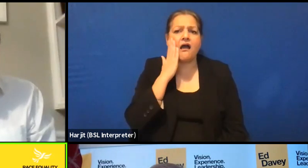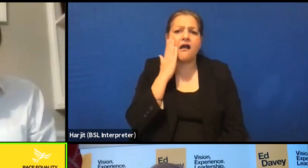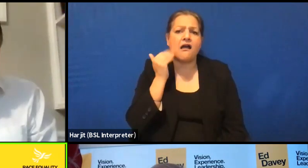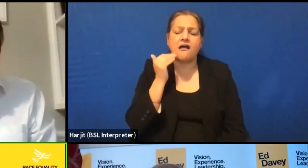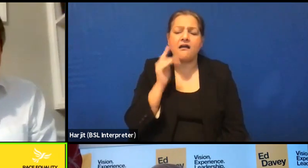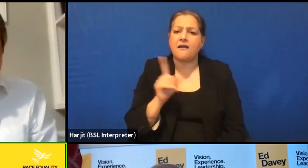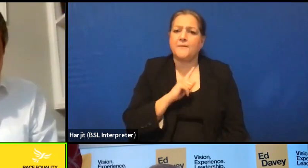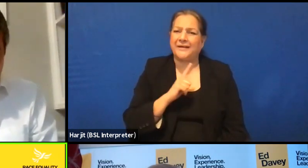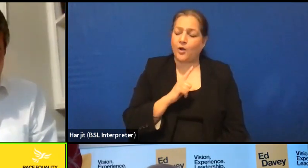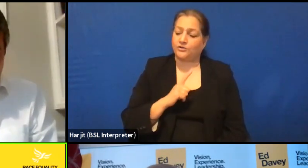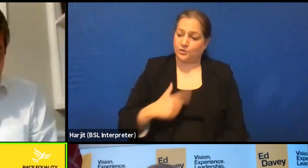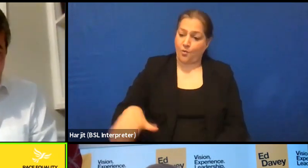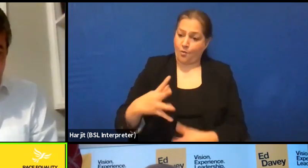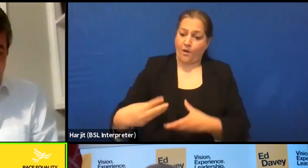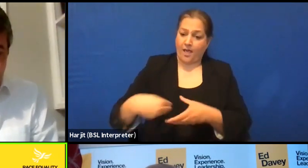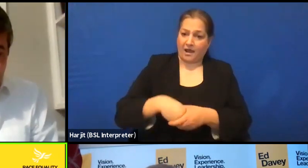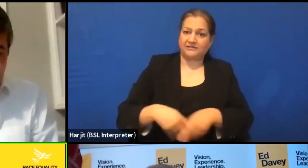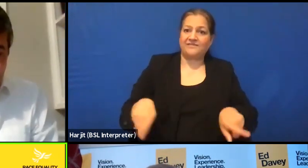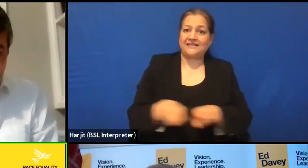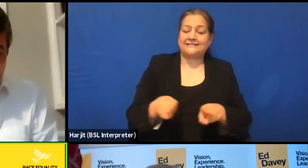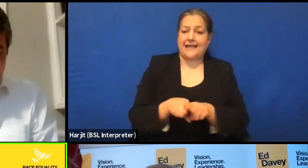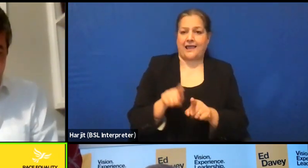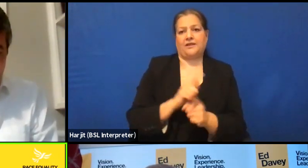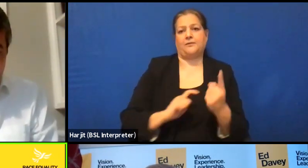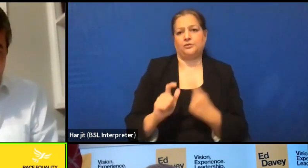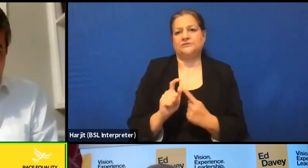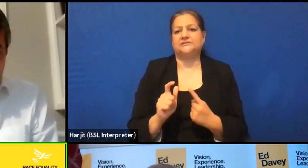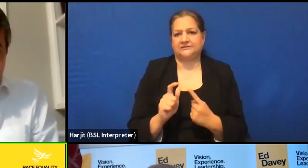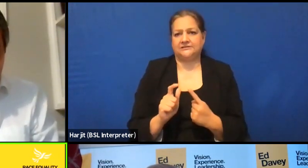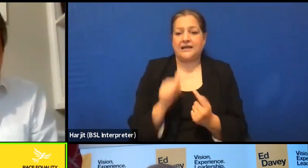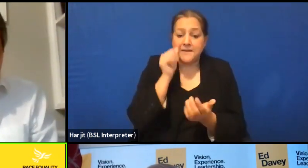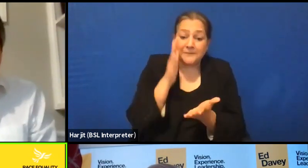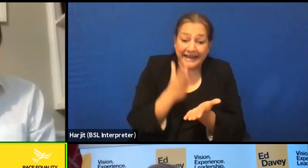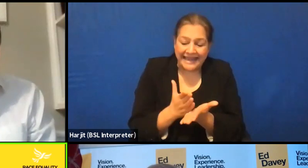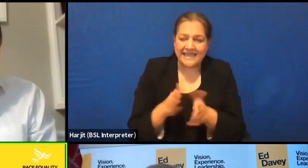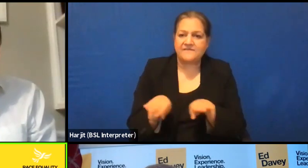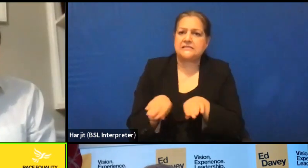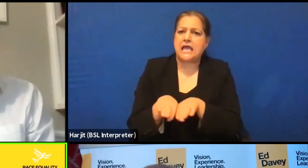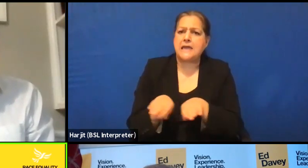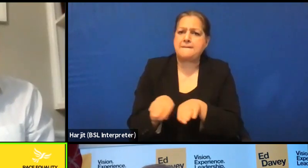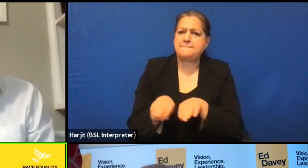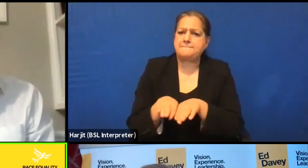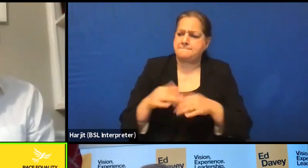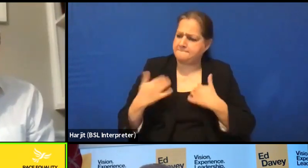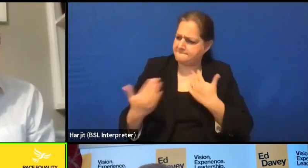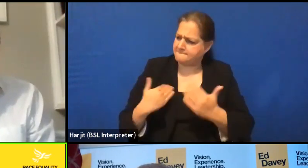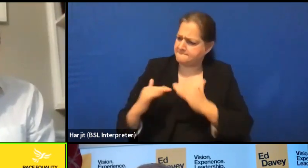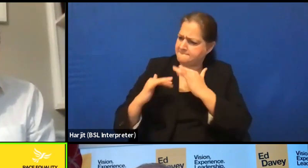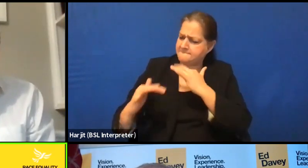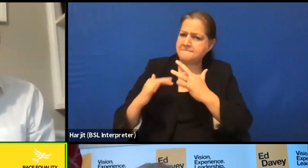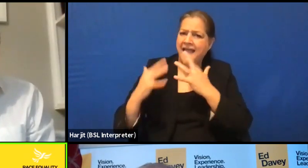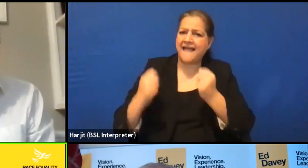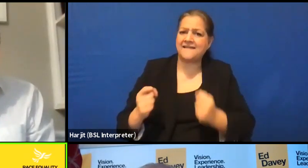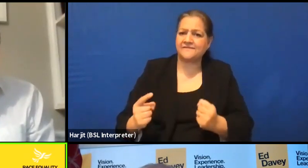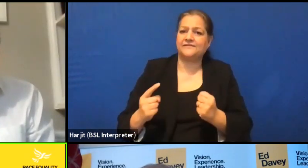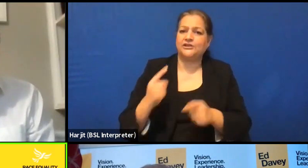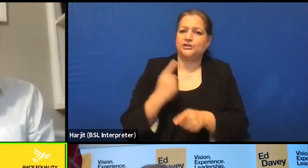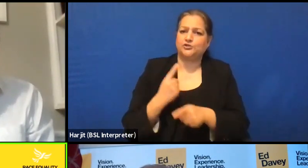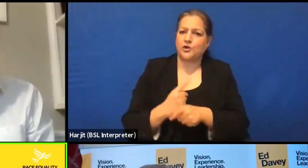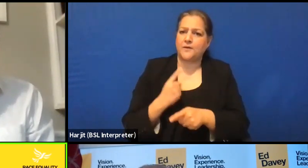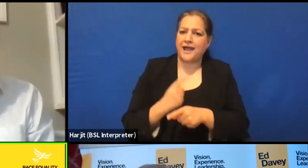same community. You believe in the same things. And actually, getting back to those broad messages, those bread and butter